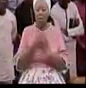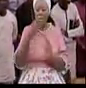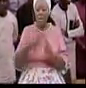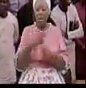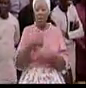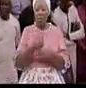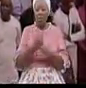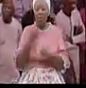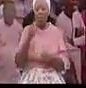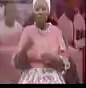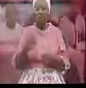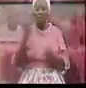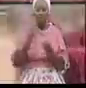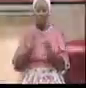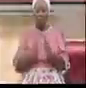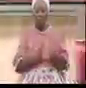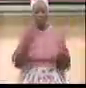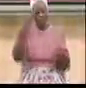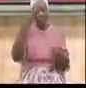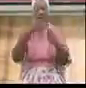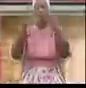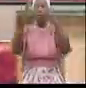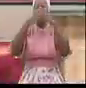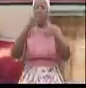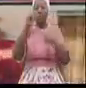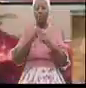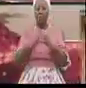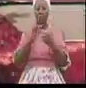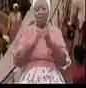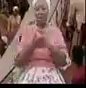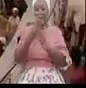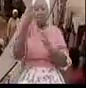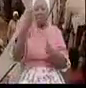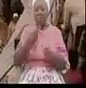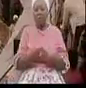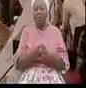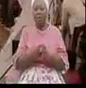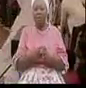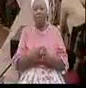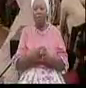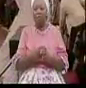more prepared for heaven in Jesus' name.